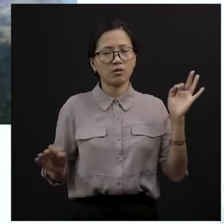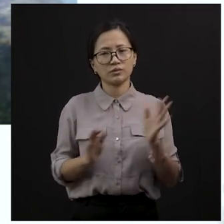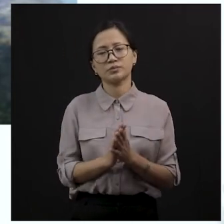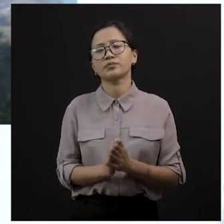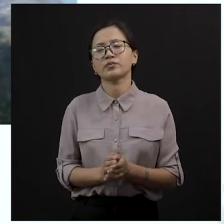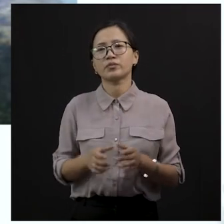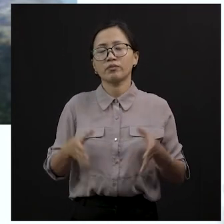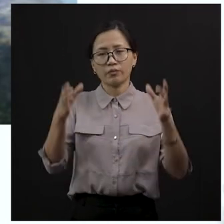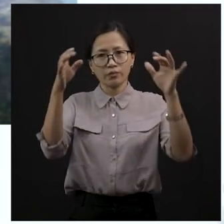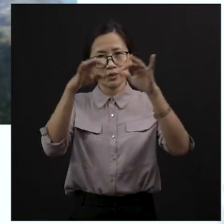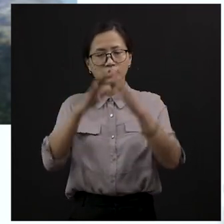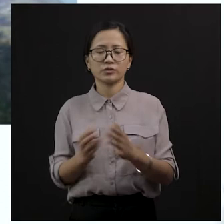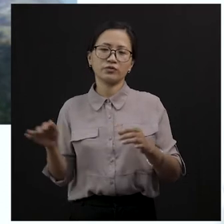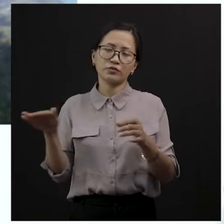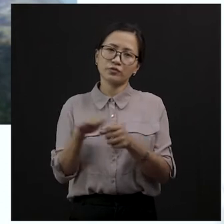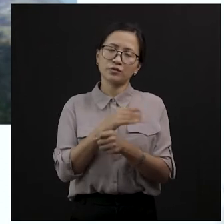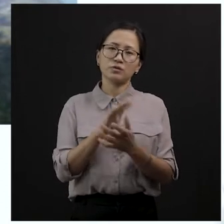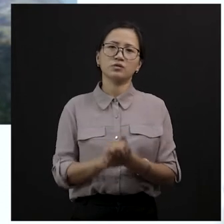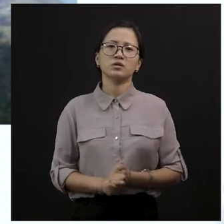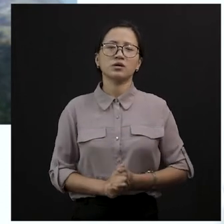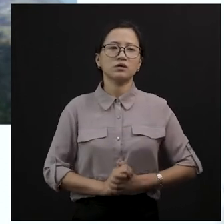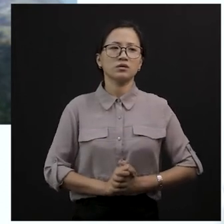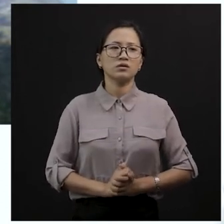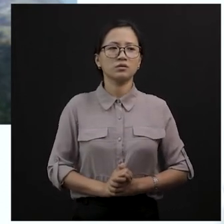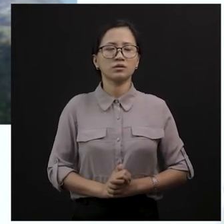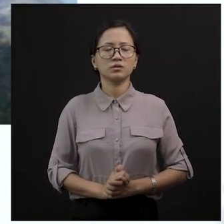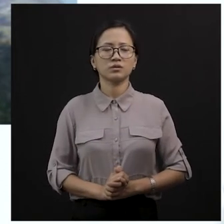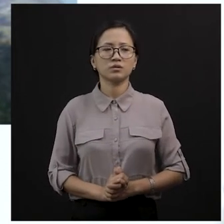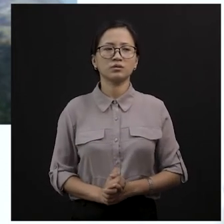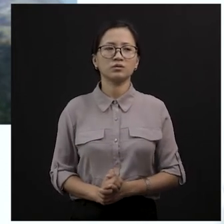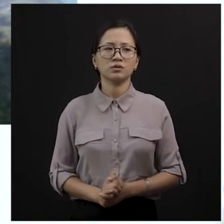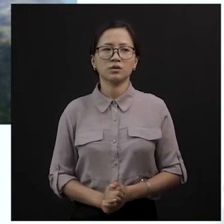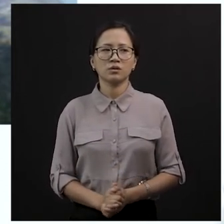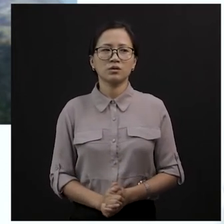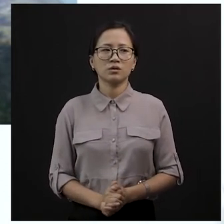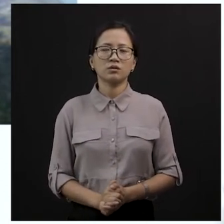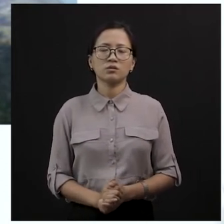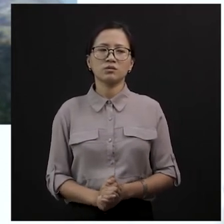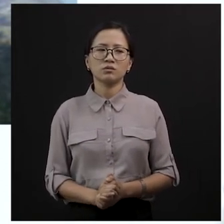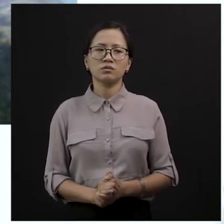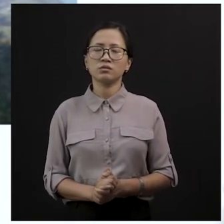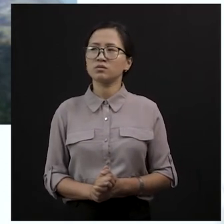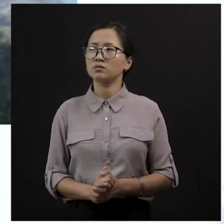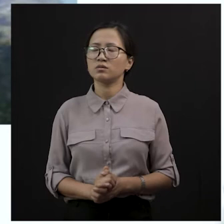But earlier, in the beginning of the 20th century, that means,